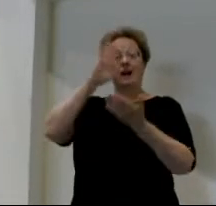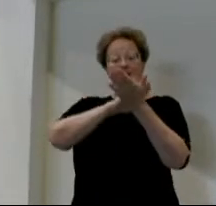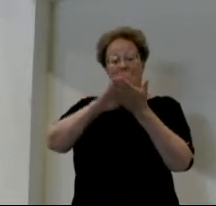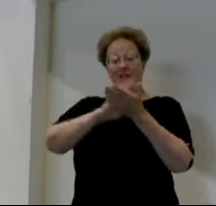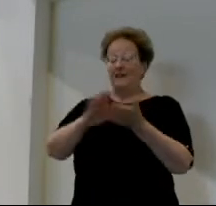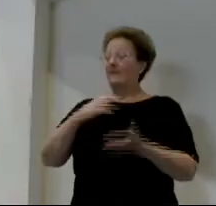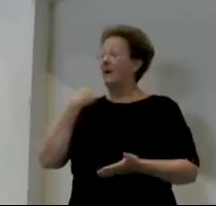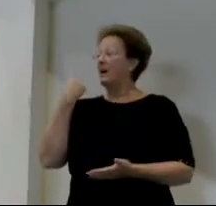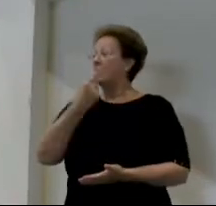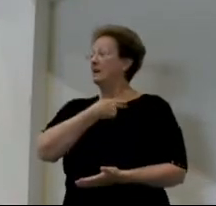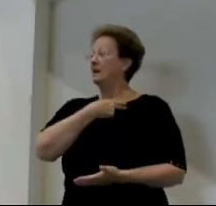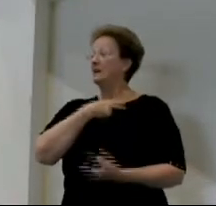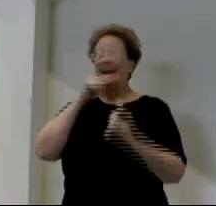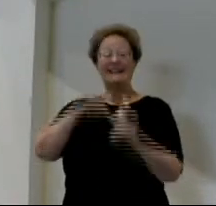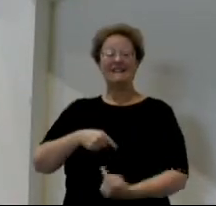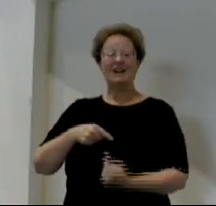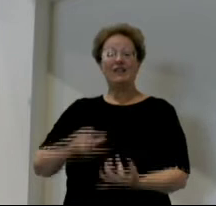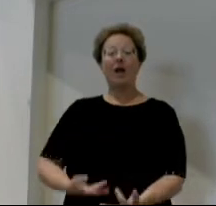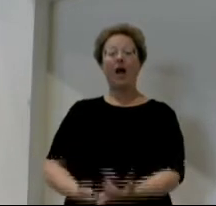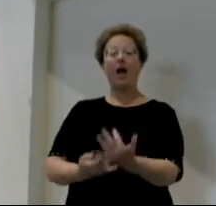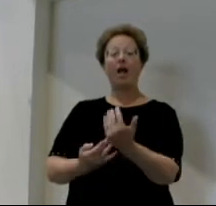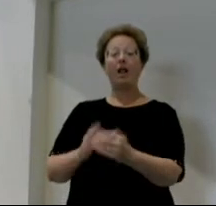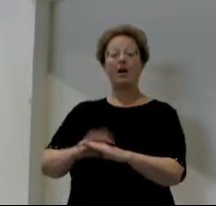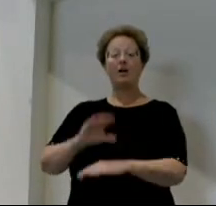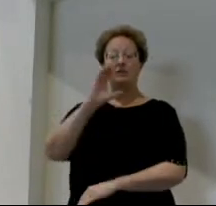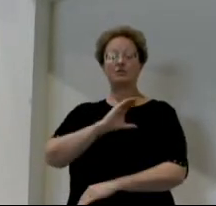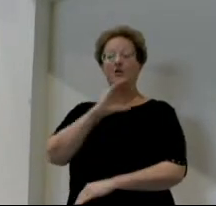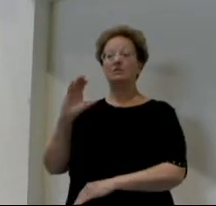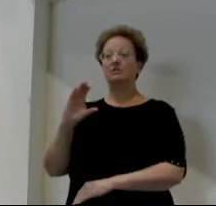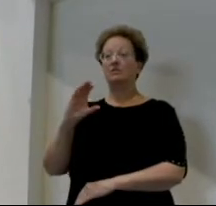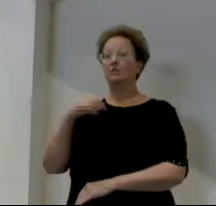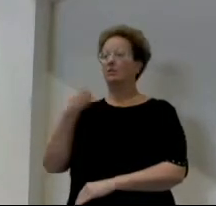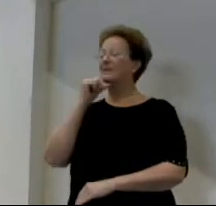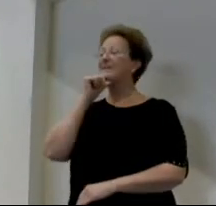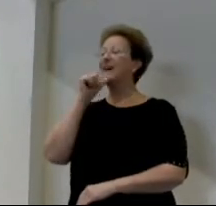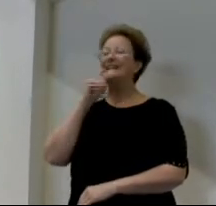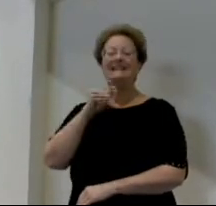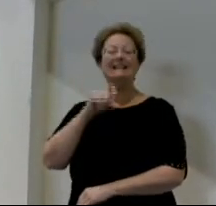He literally suffered hell on the cross so that we don't have to.